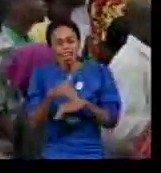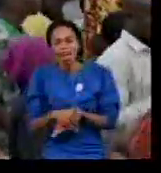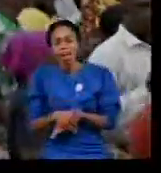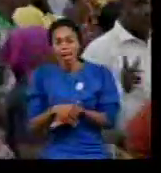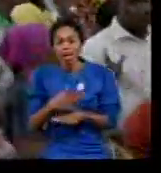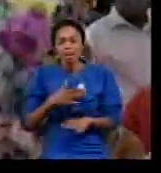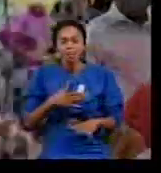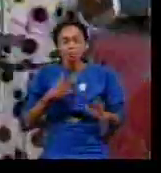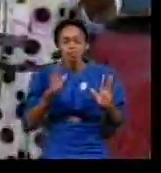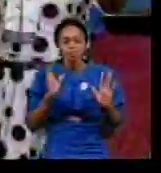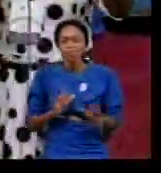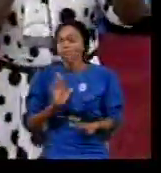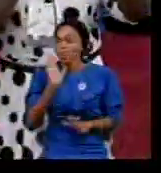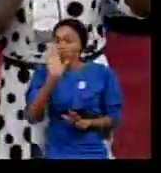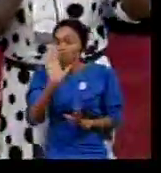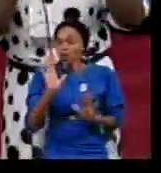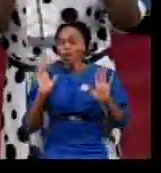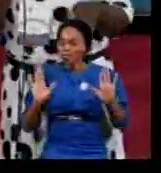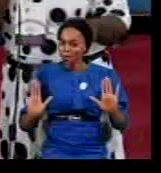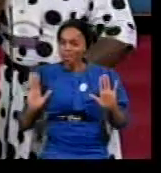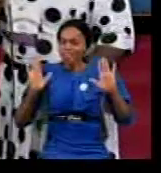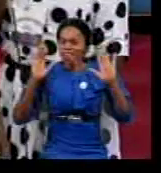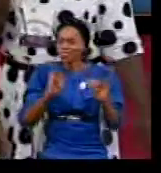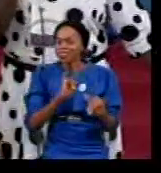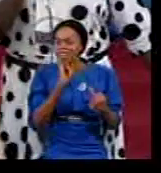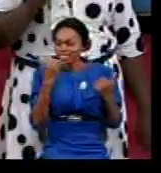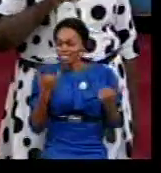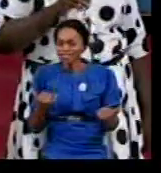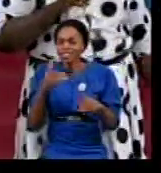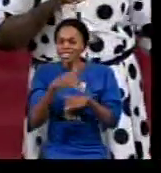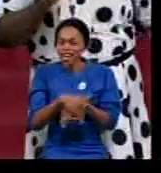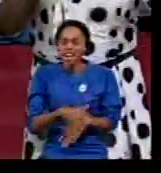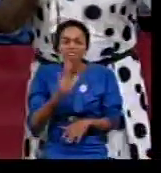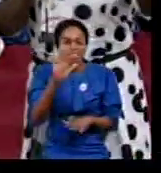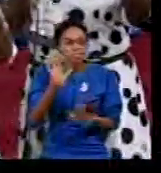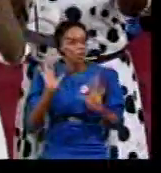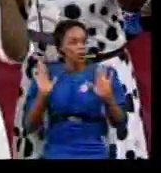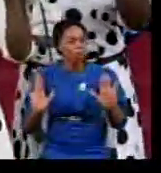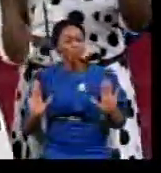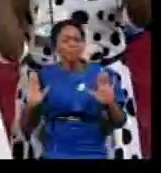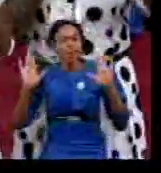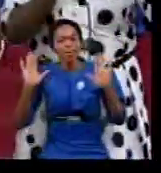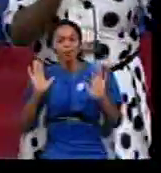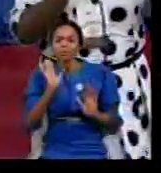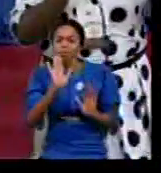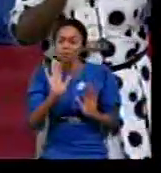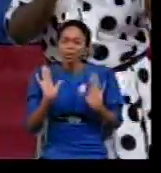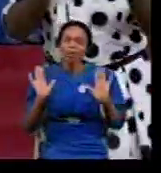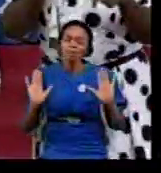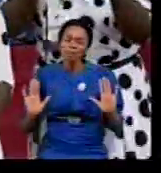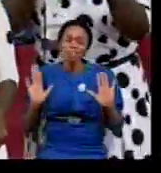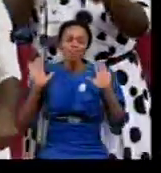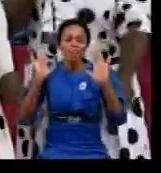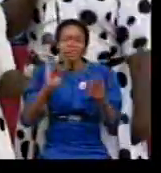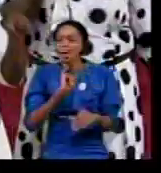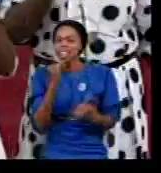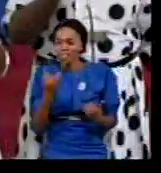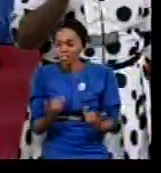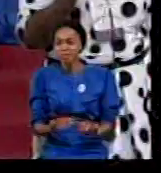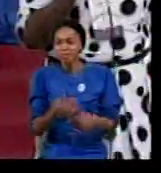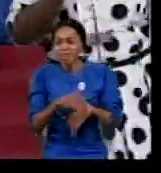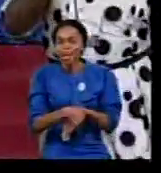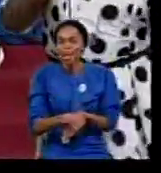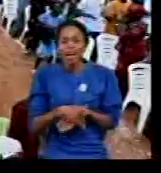the church. You know, God is telling us that something is happening in our day. I said something happened in your day. You will not